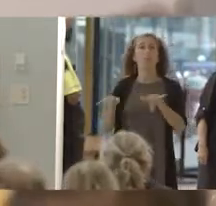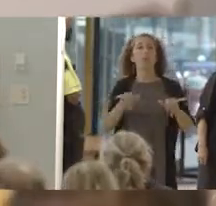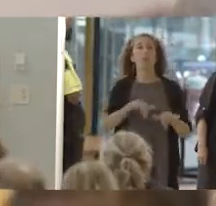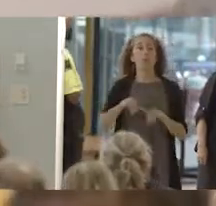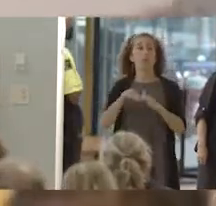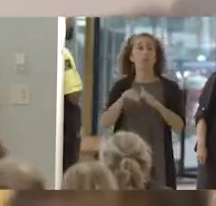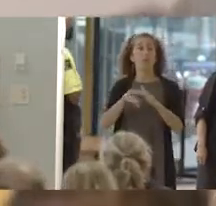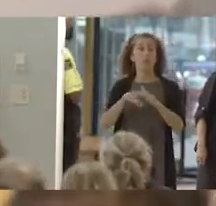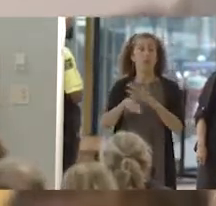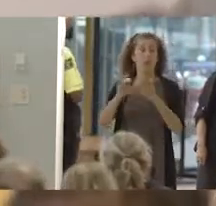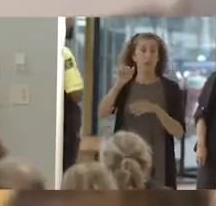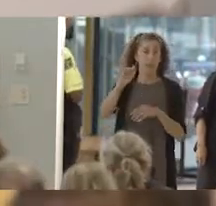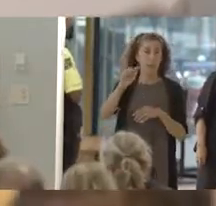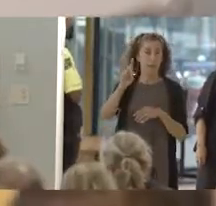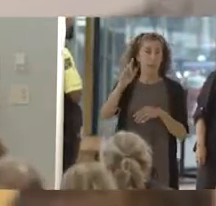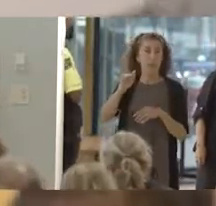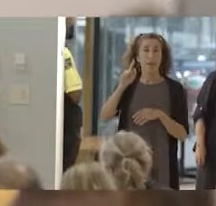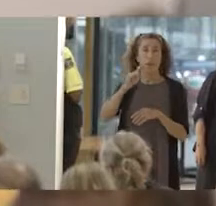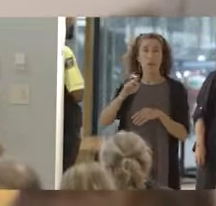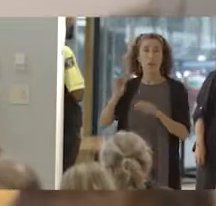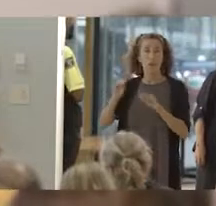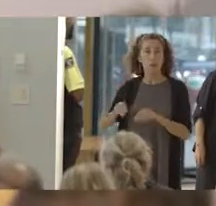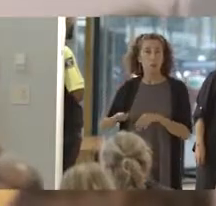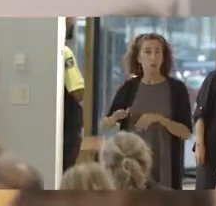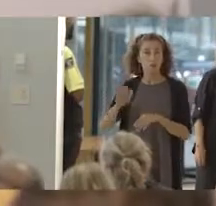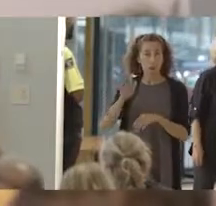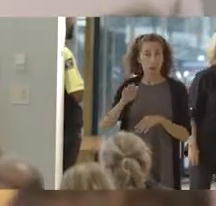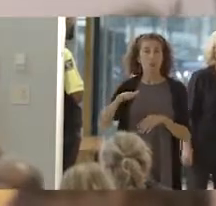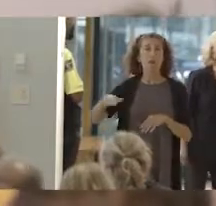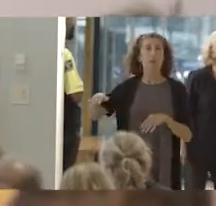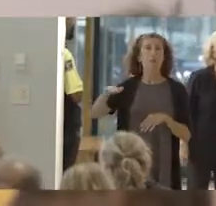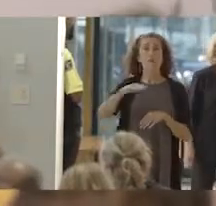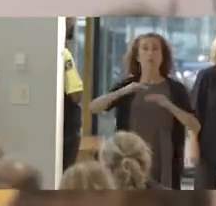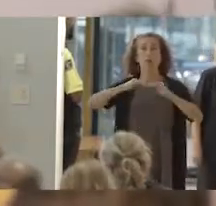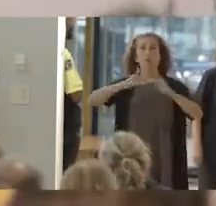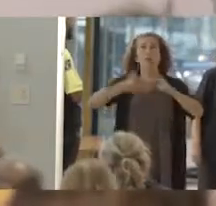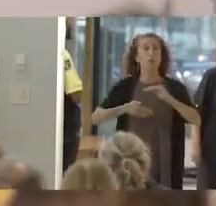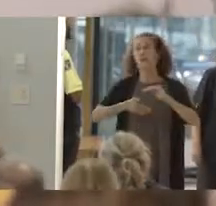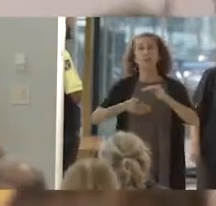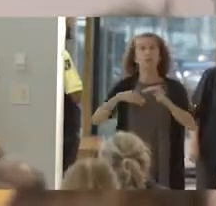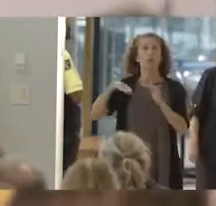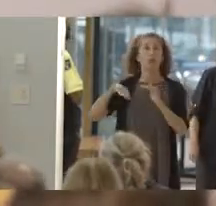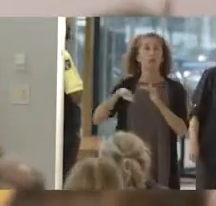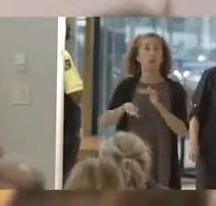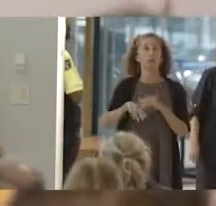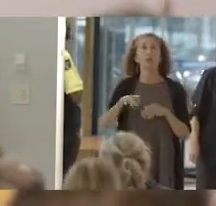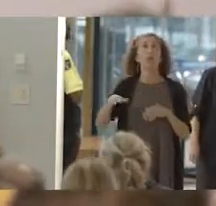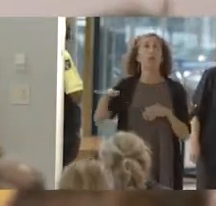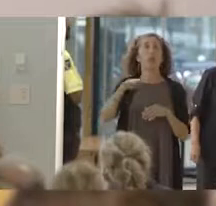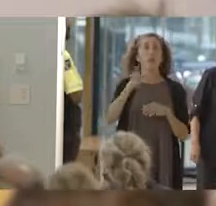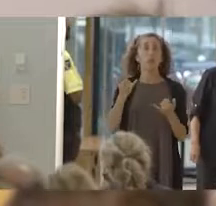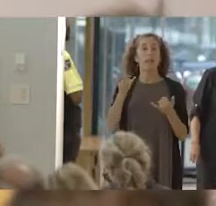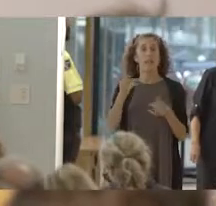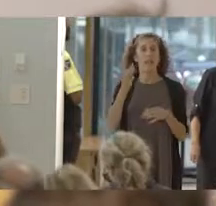ADA accessibility or ramps. If you've ever taken a bike or a stroller or a wheelchair through this area, you'll know that there are actually very